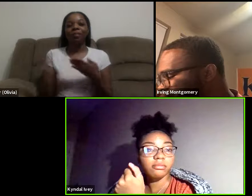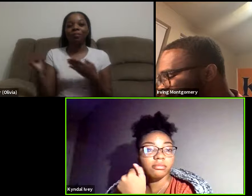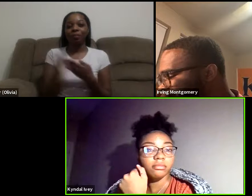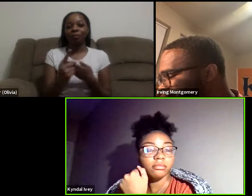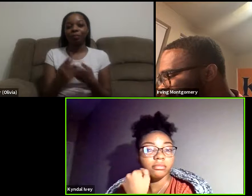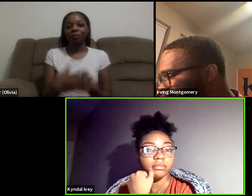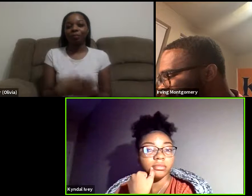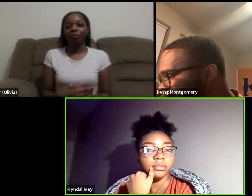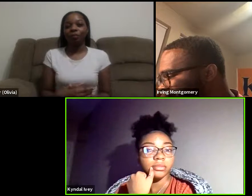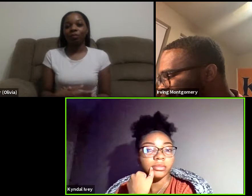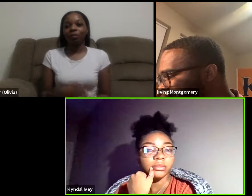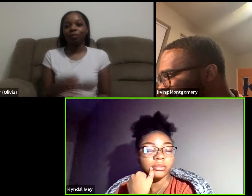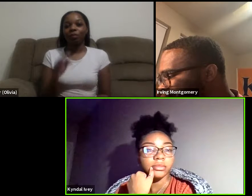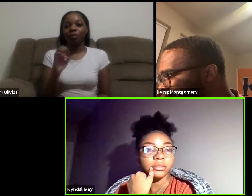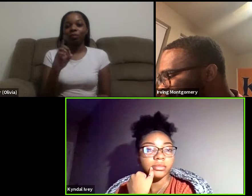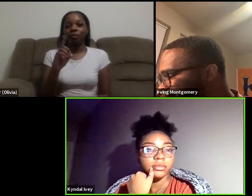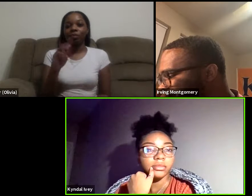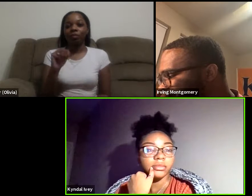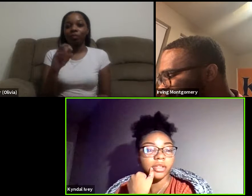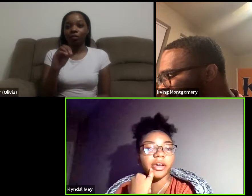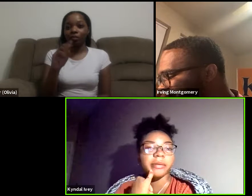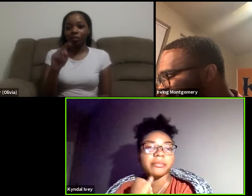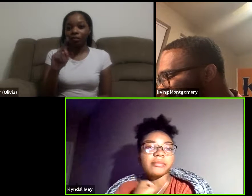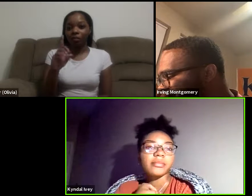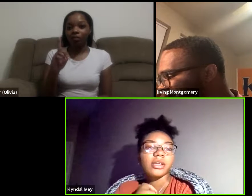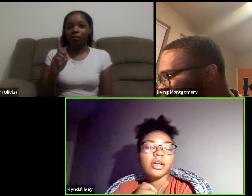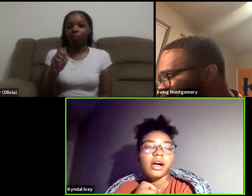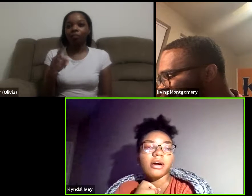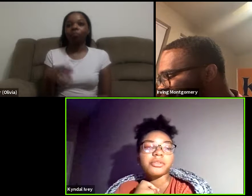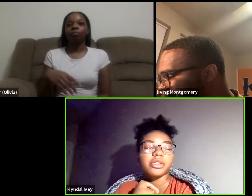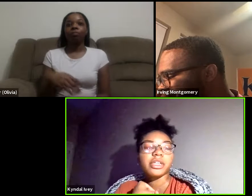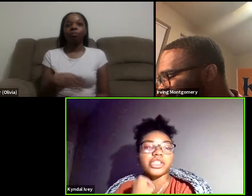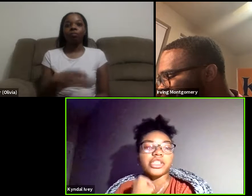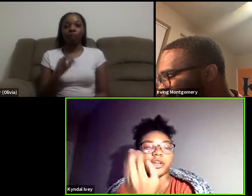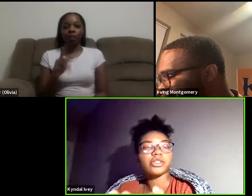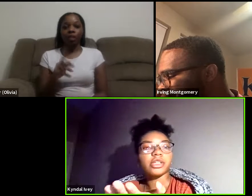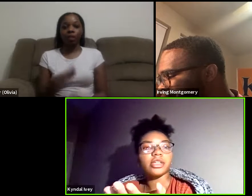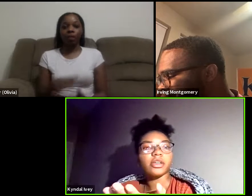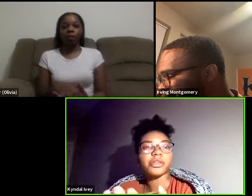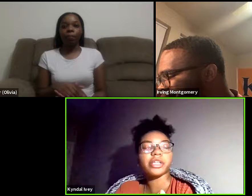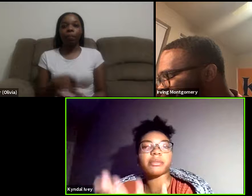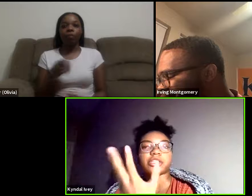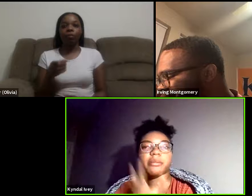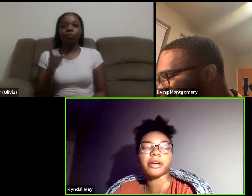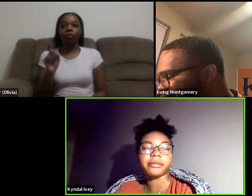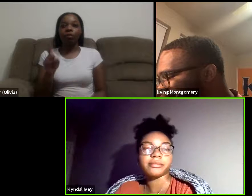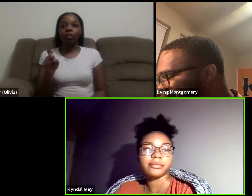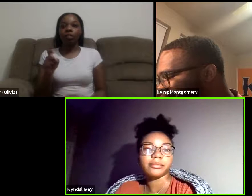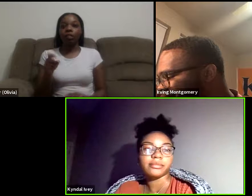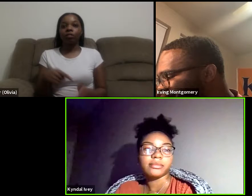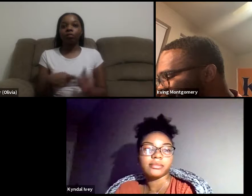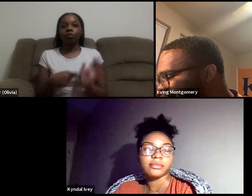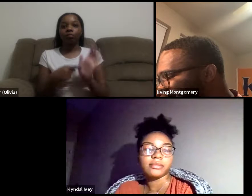Edmund? I can present it. Okay. Do you need to share your screen, or would you like me to share